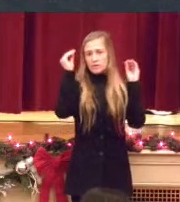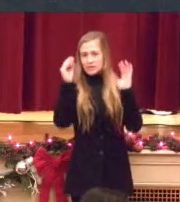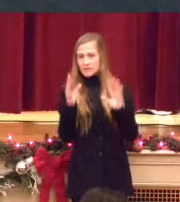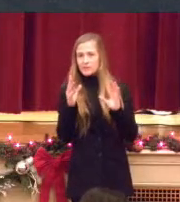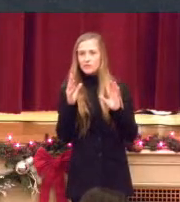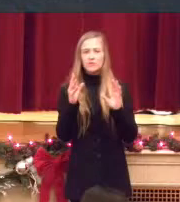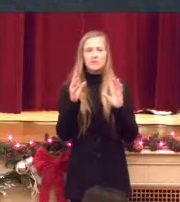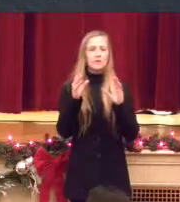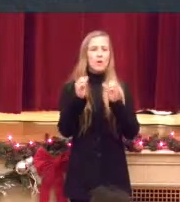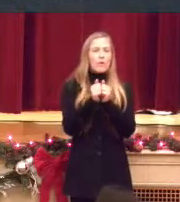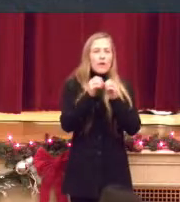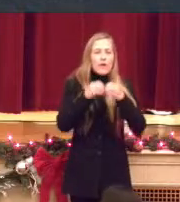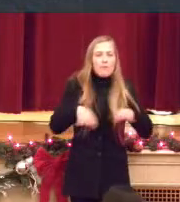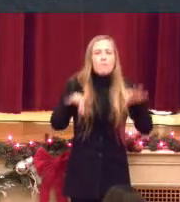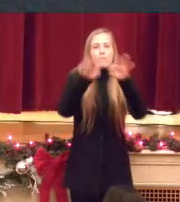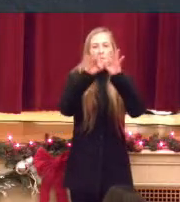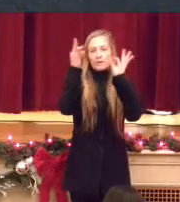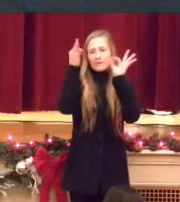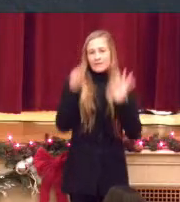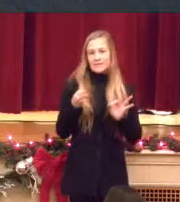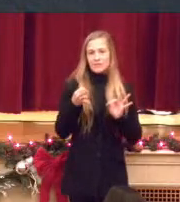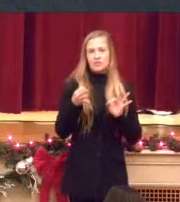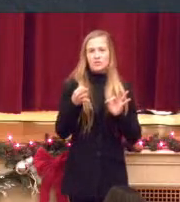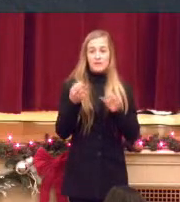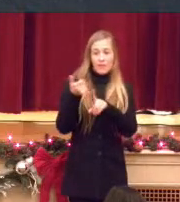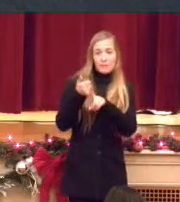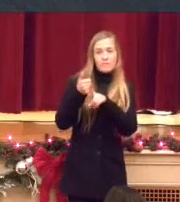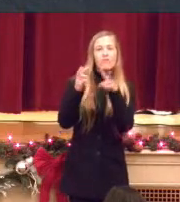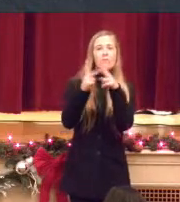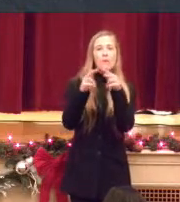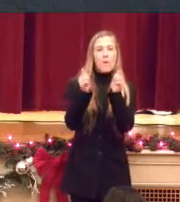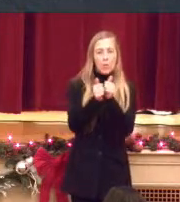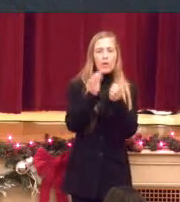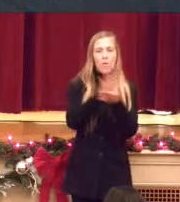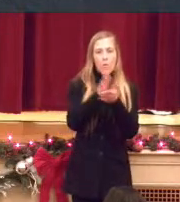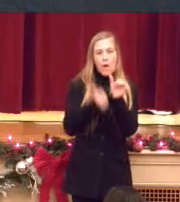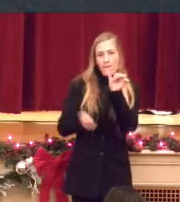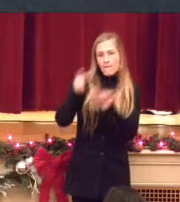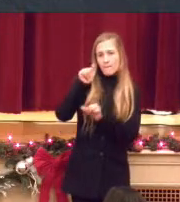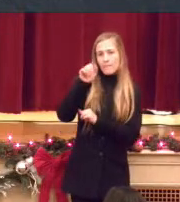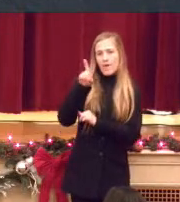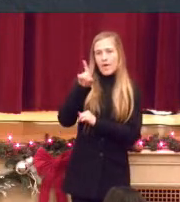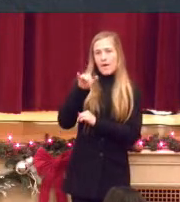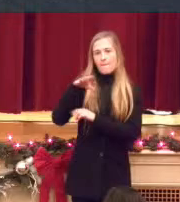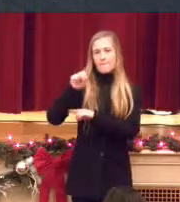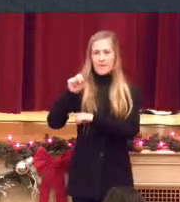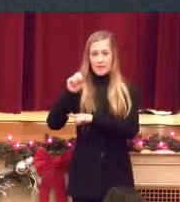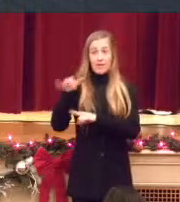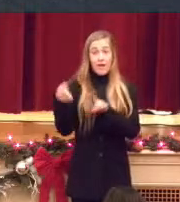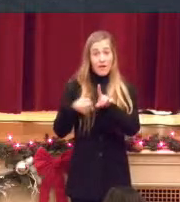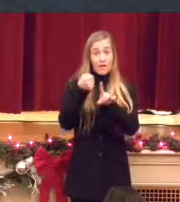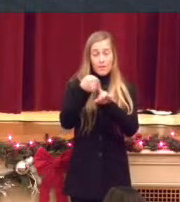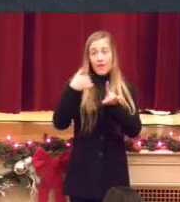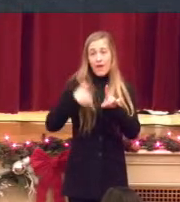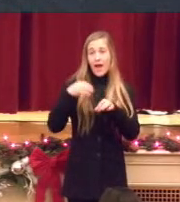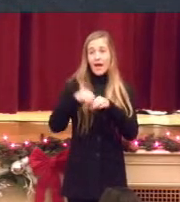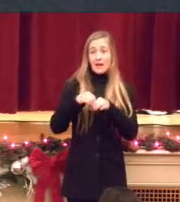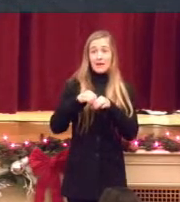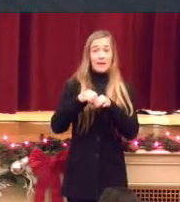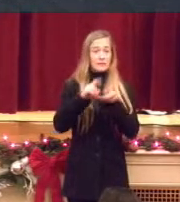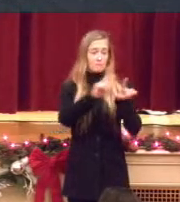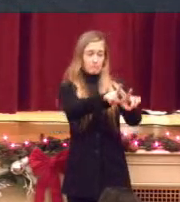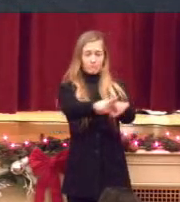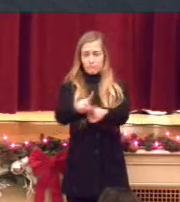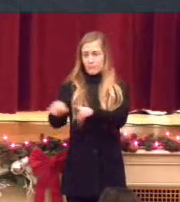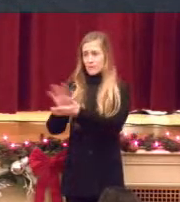key decisions as partners with school administration and the impact that it's had in high need schools, in all schools,